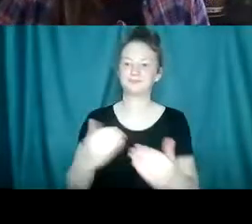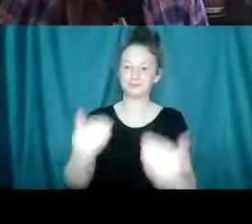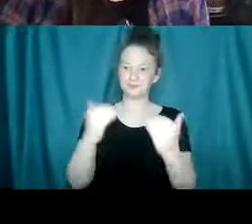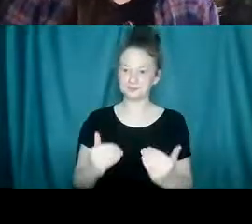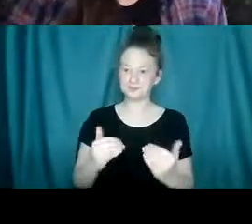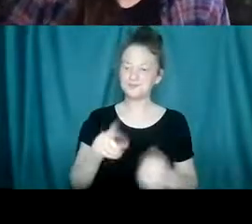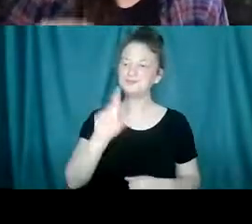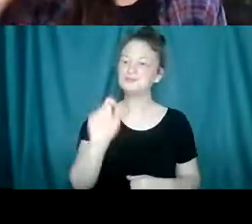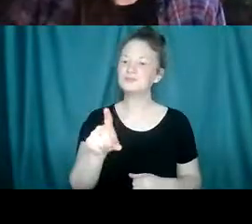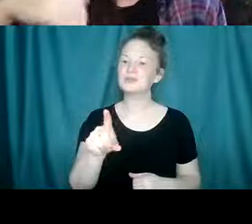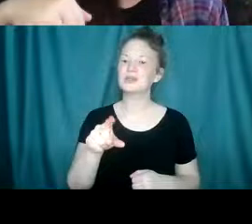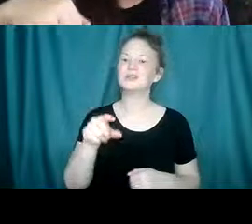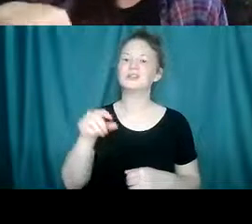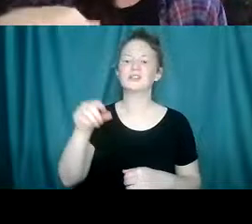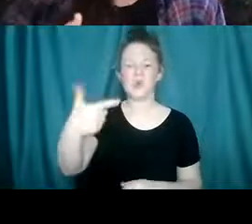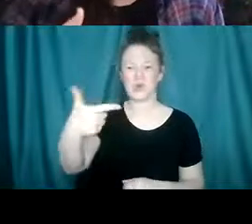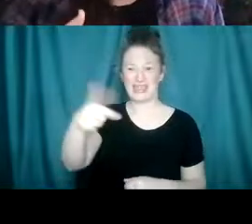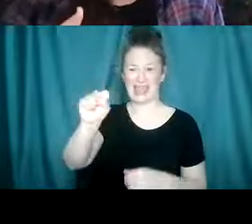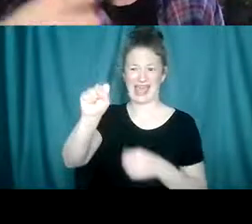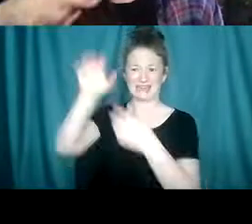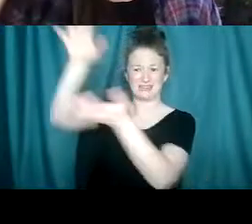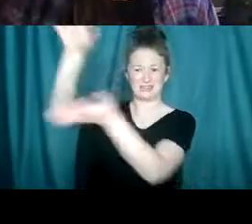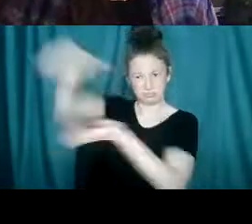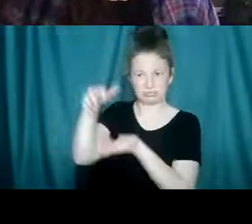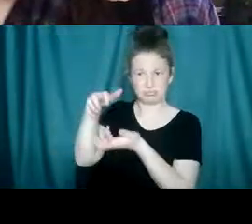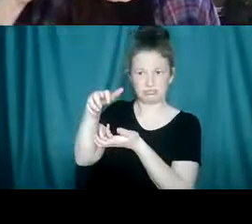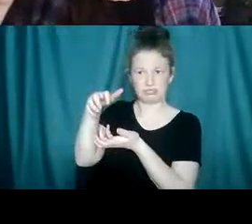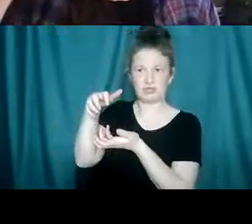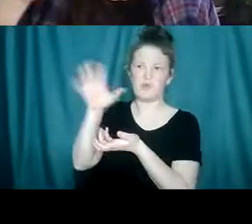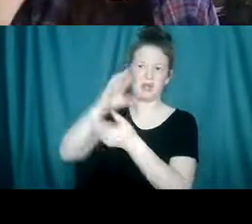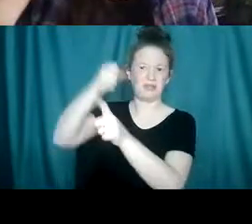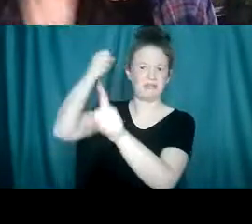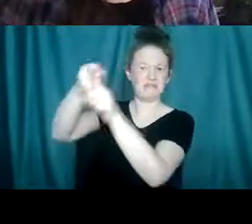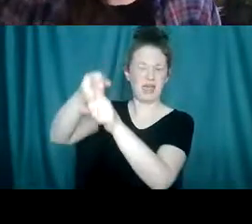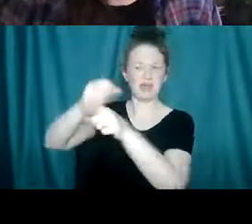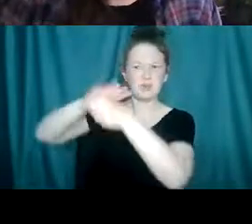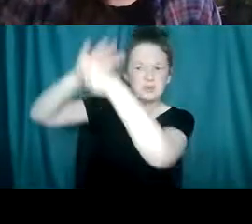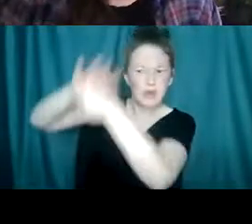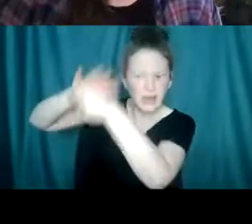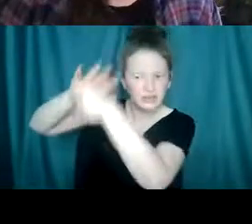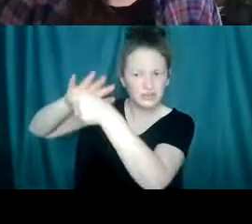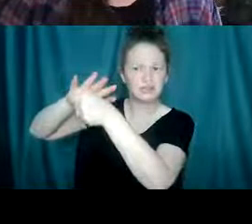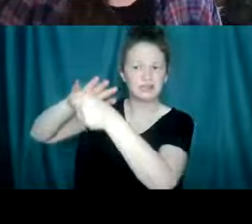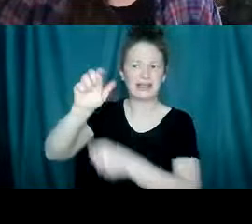Academy. Would taking gas out of the air affect the atmospheric pressure that exists at all?